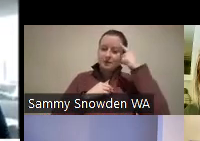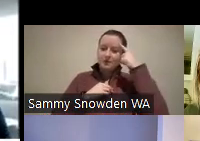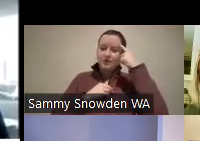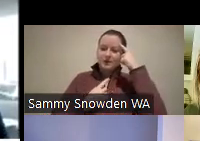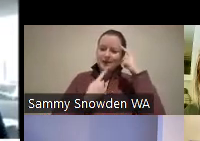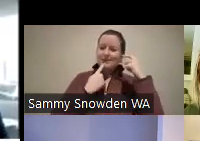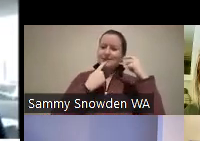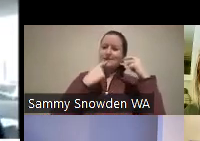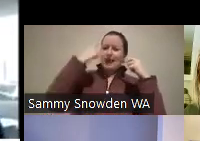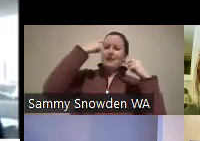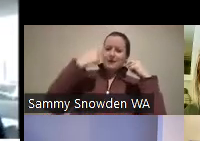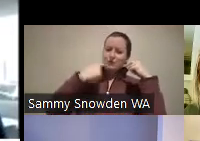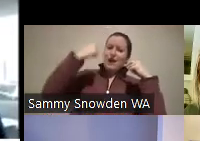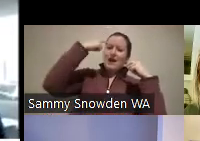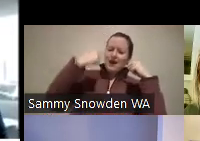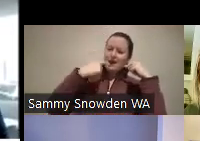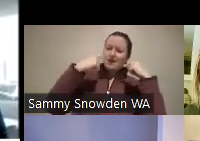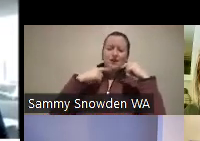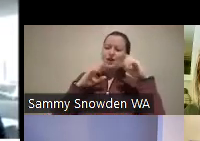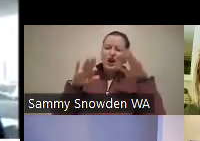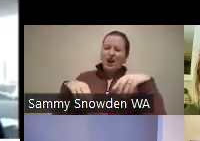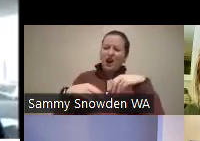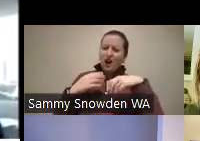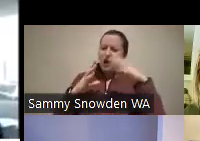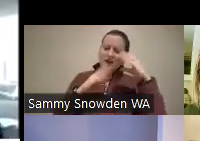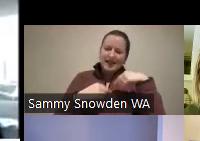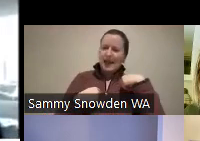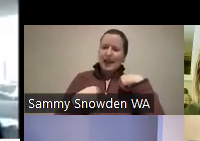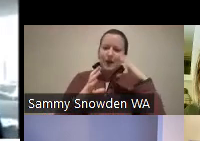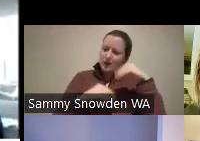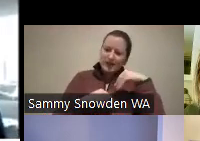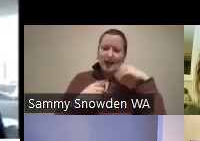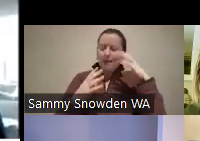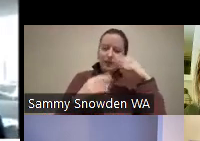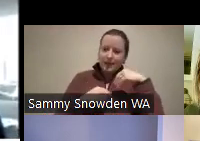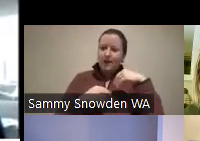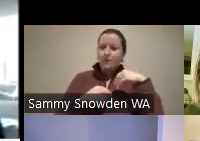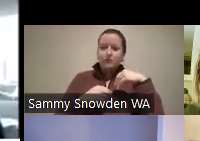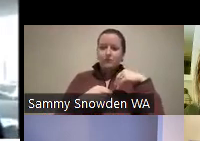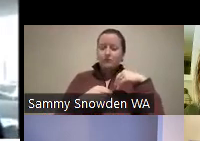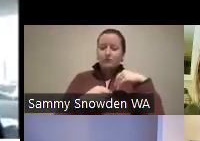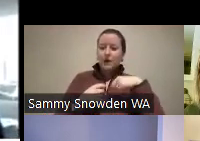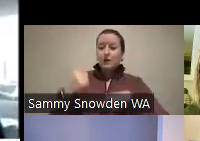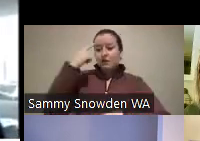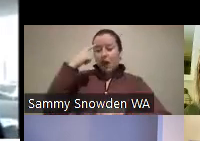to your advantage. So there's lots of things that you can do, like think about positive thinking.